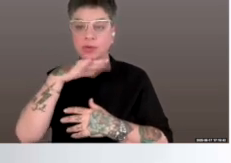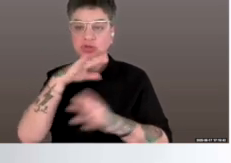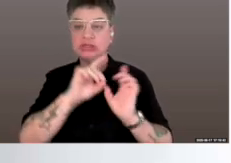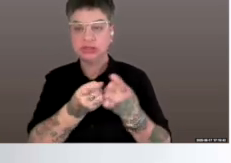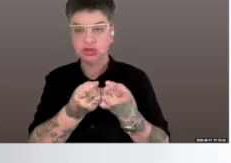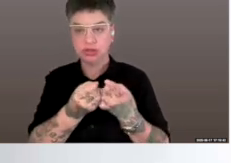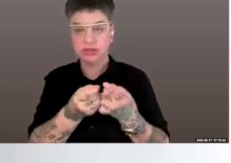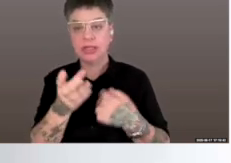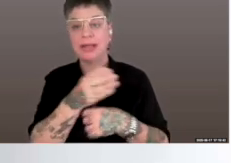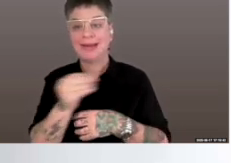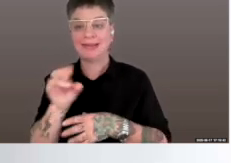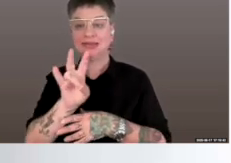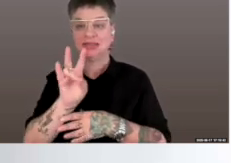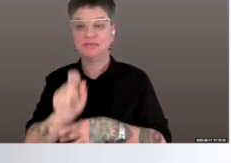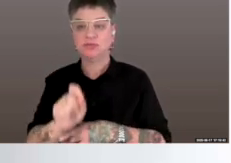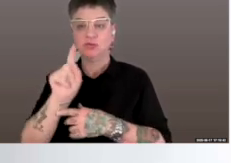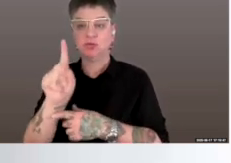chat.